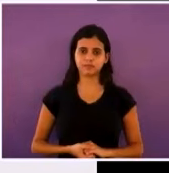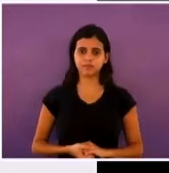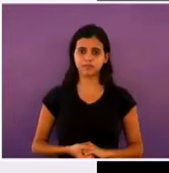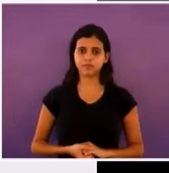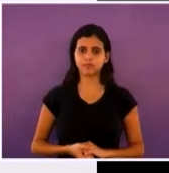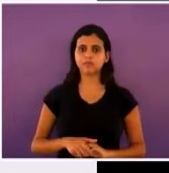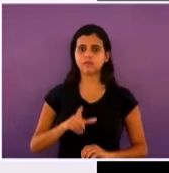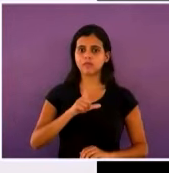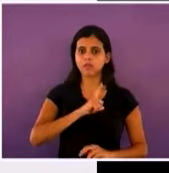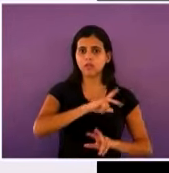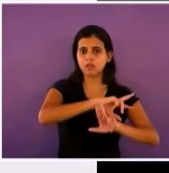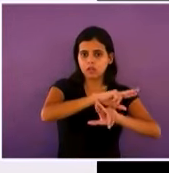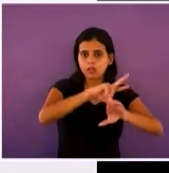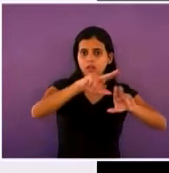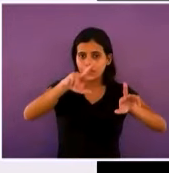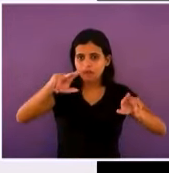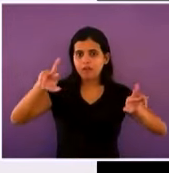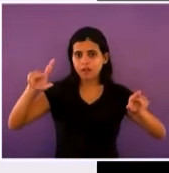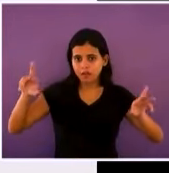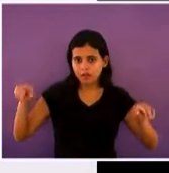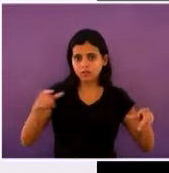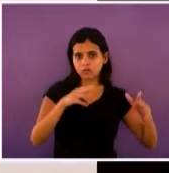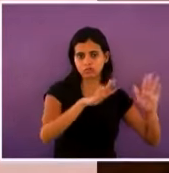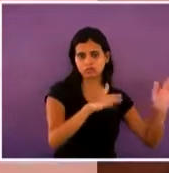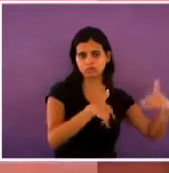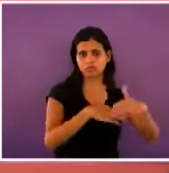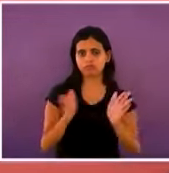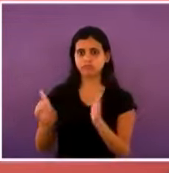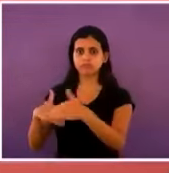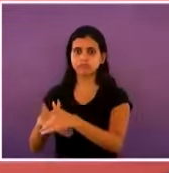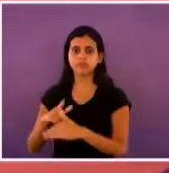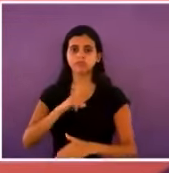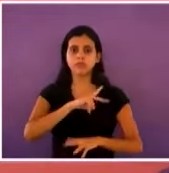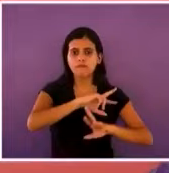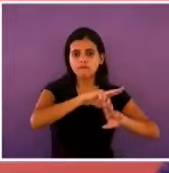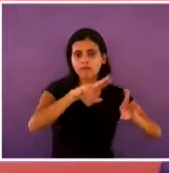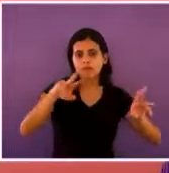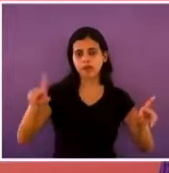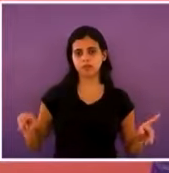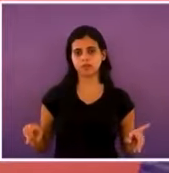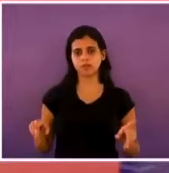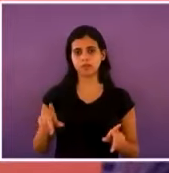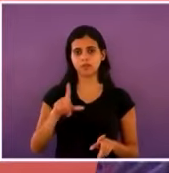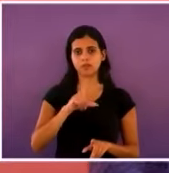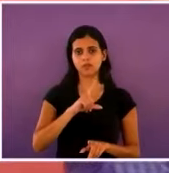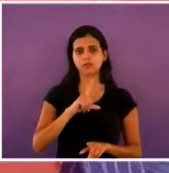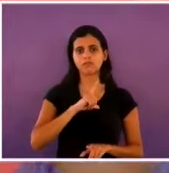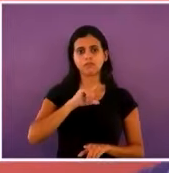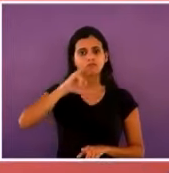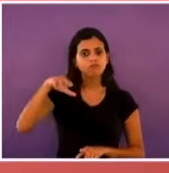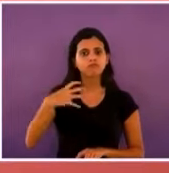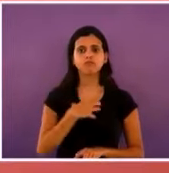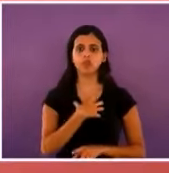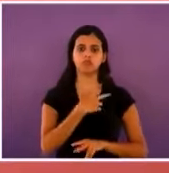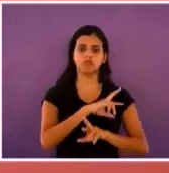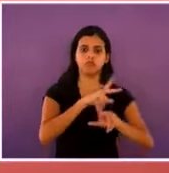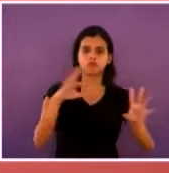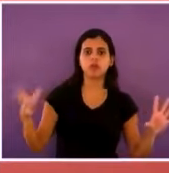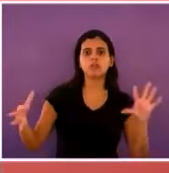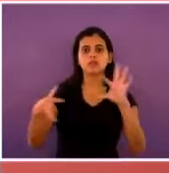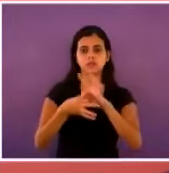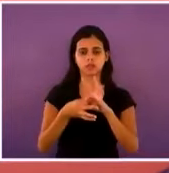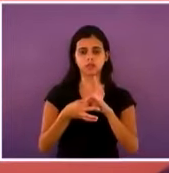Há diversas salas. Several ways of being united. Diversas formas de estar unidos. There are